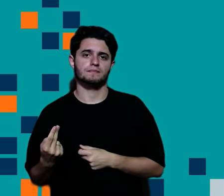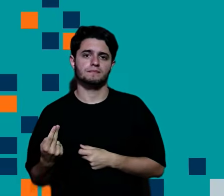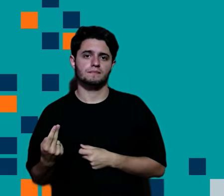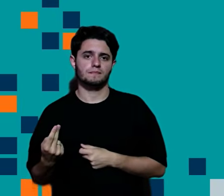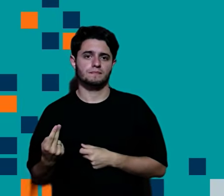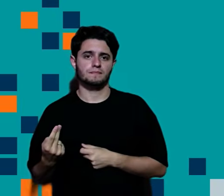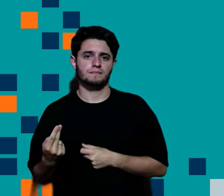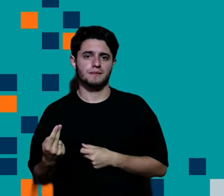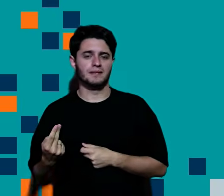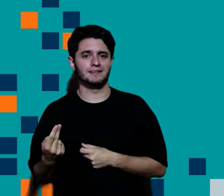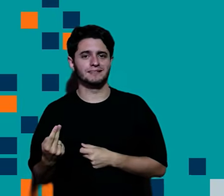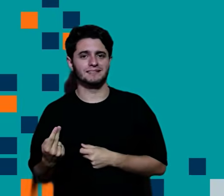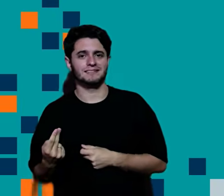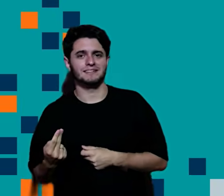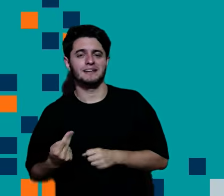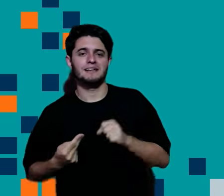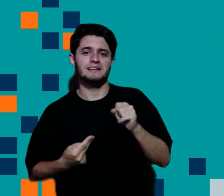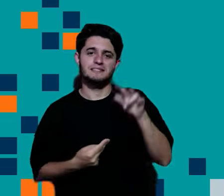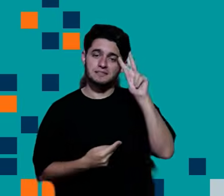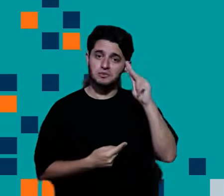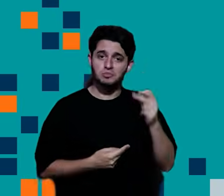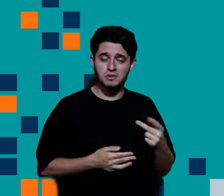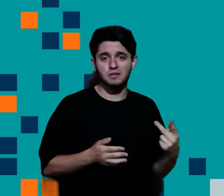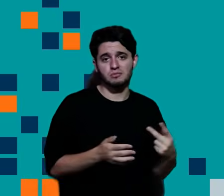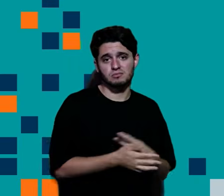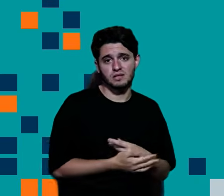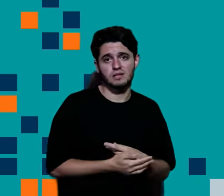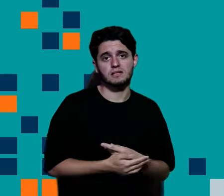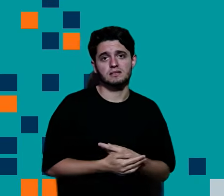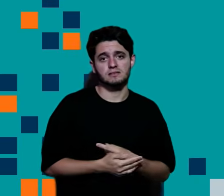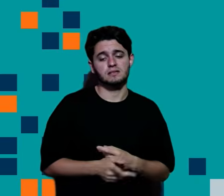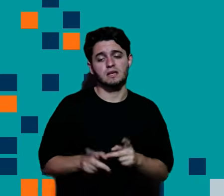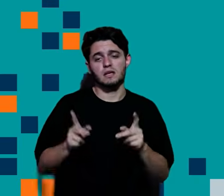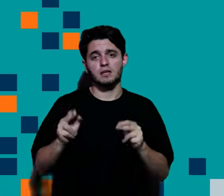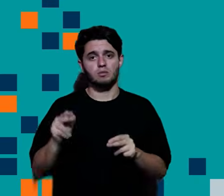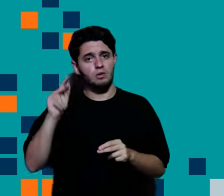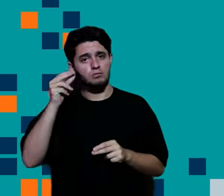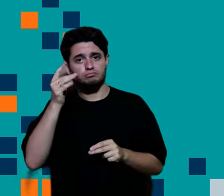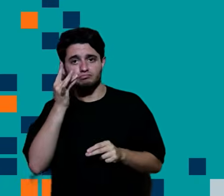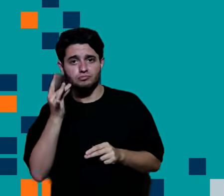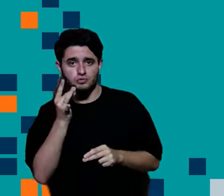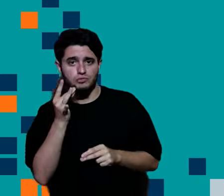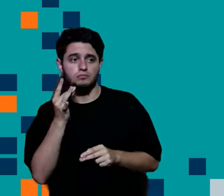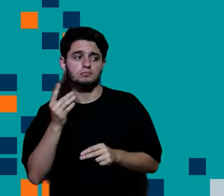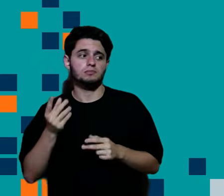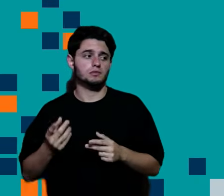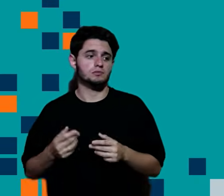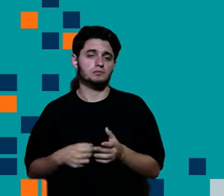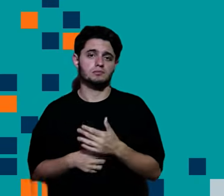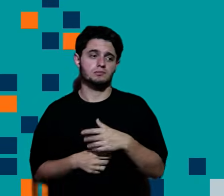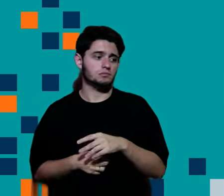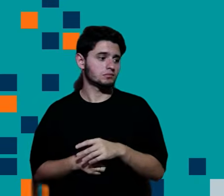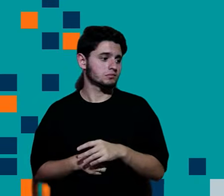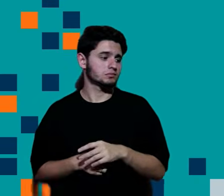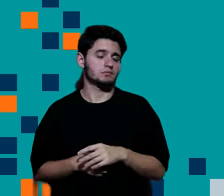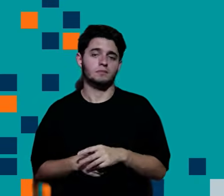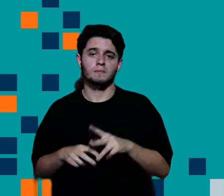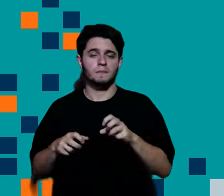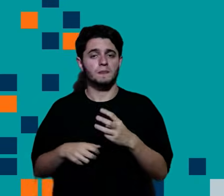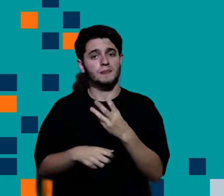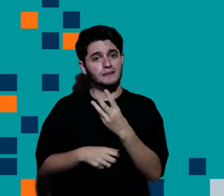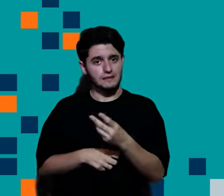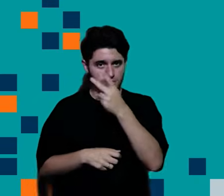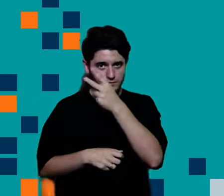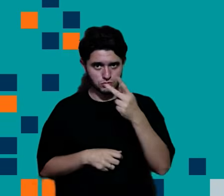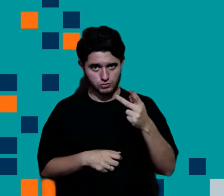furry friends, the mice? A very famous case, which is called the Angola 3. It's about 3 people that